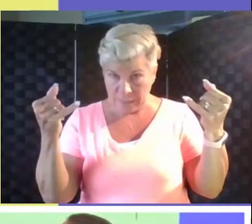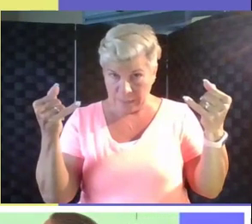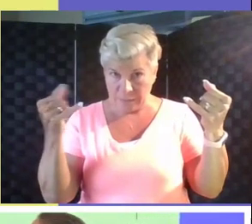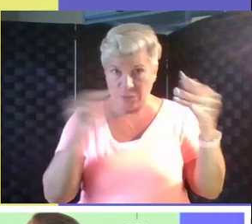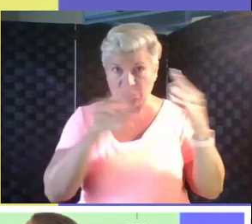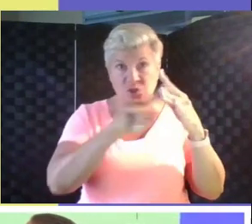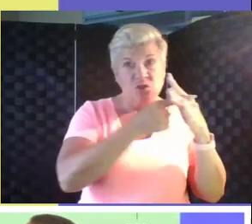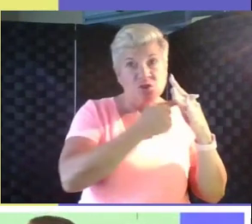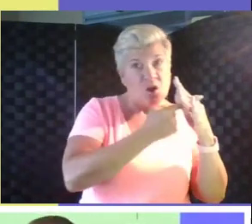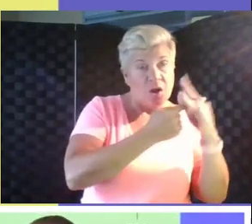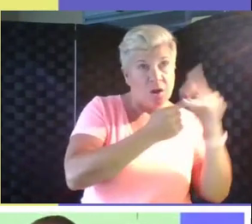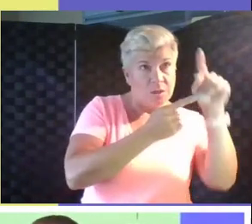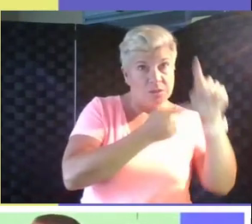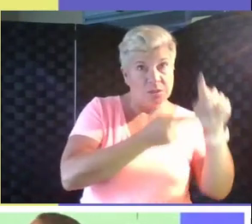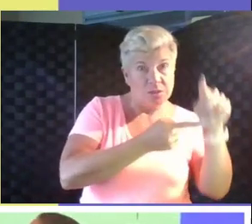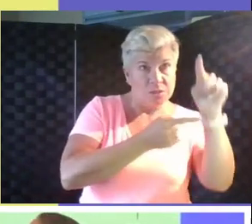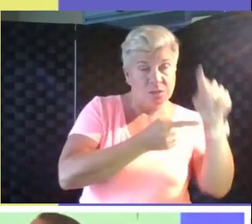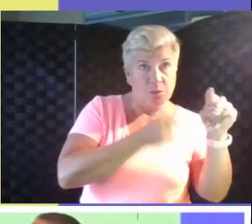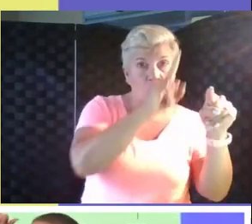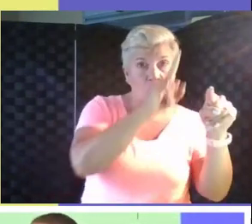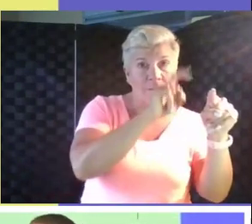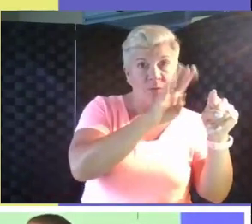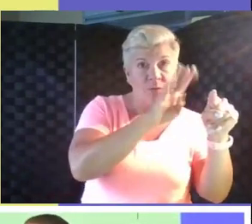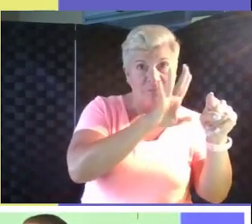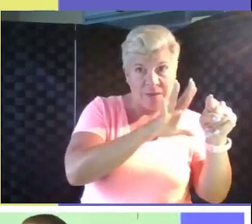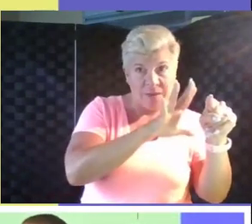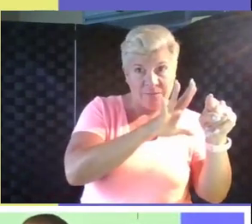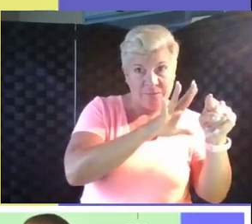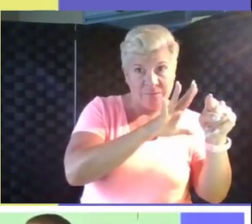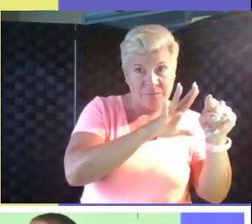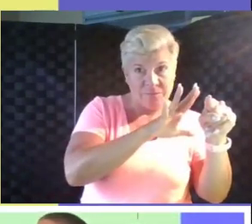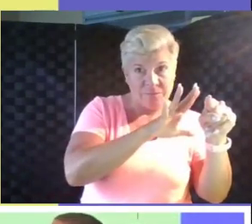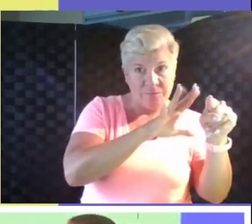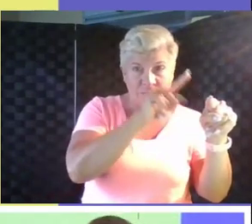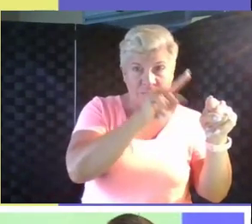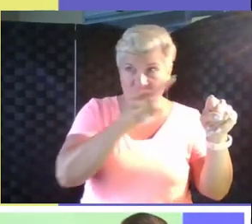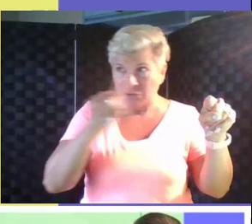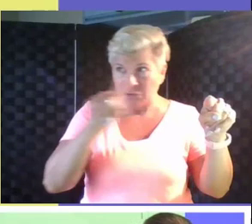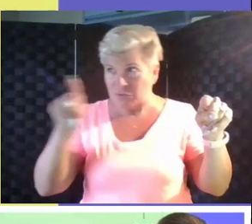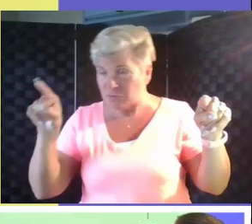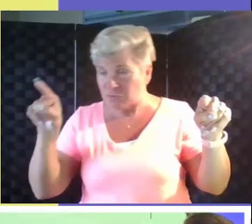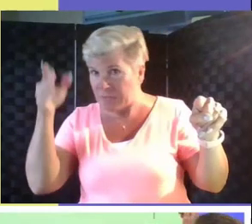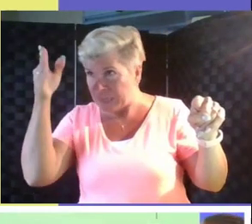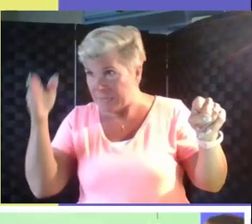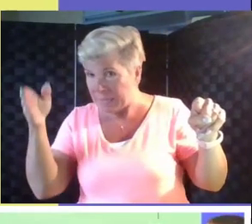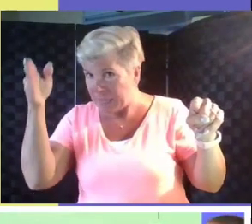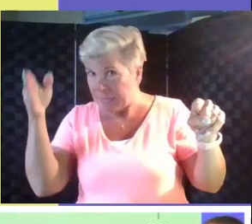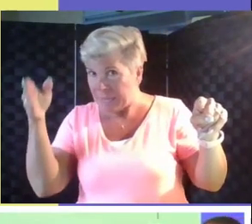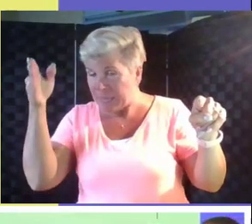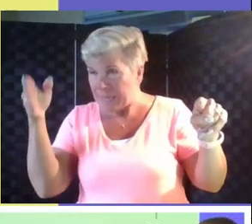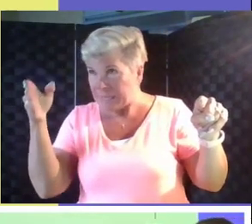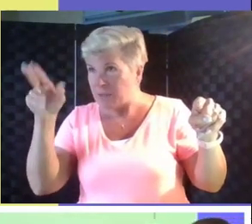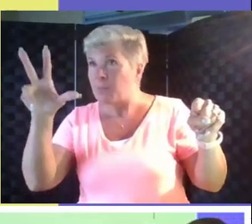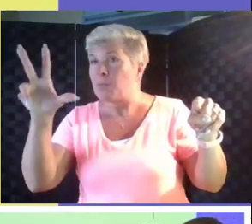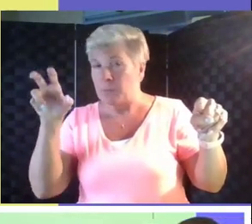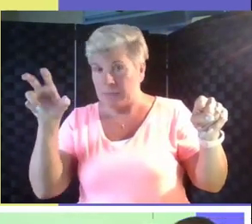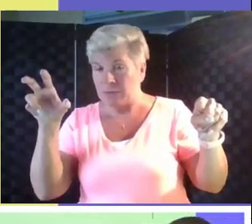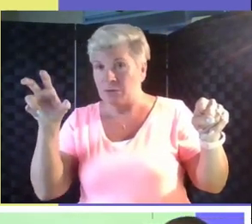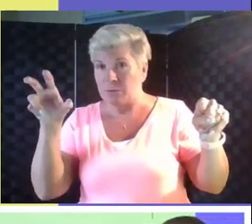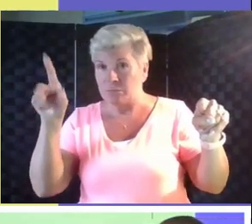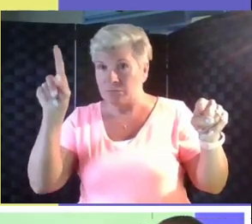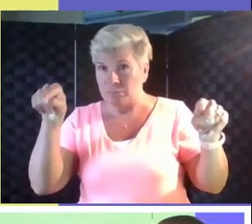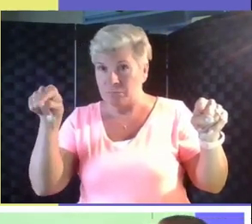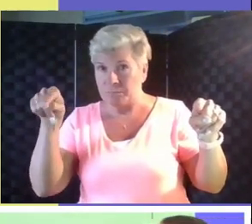going to start our number line, that open number line, with 145. We're going to end it all the way down here with